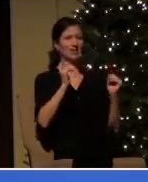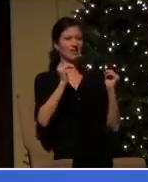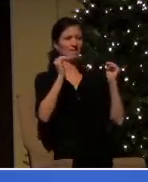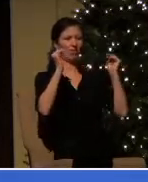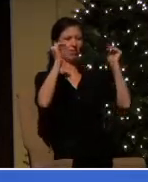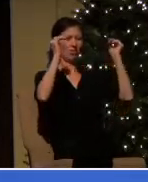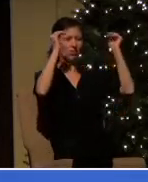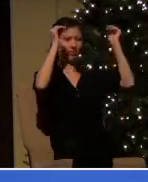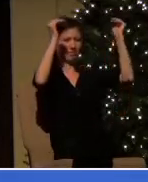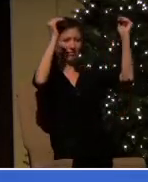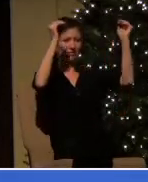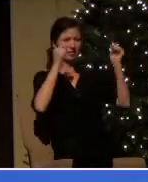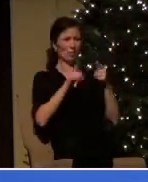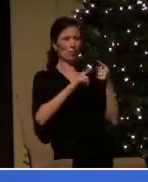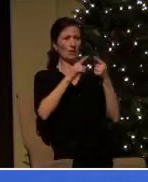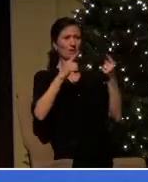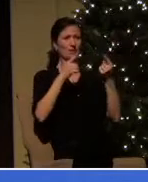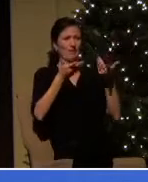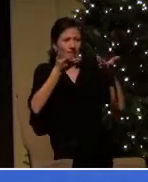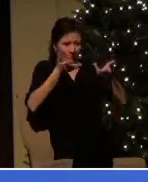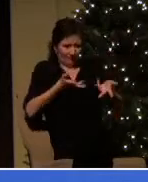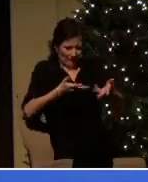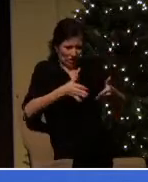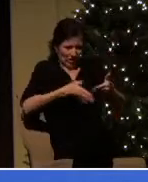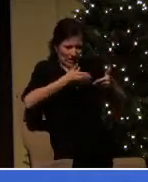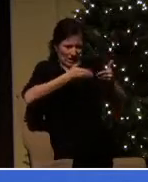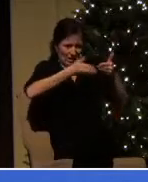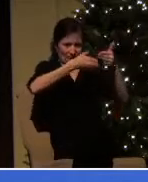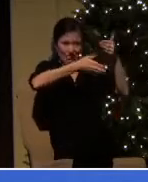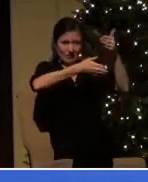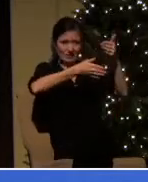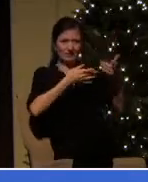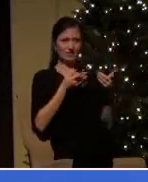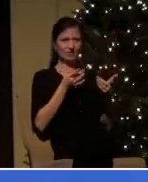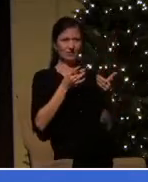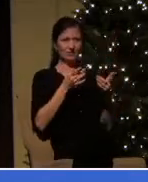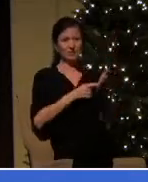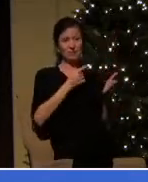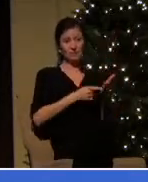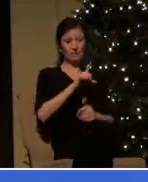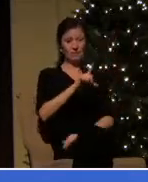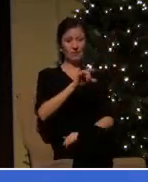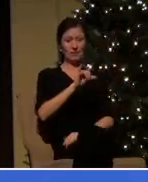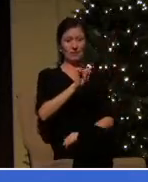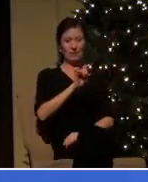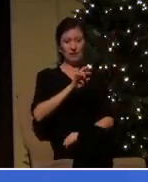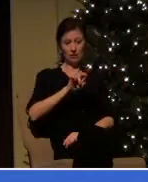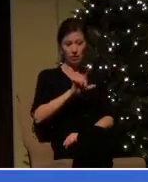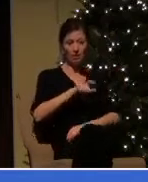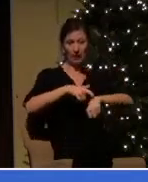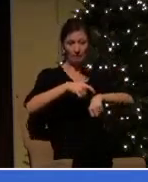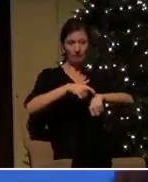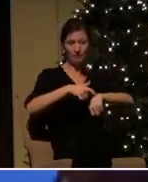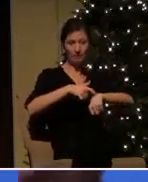say, they are find a fulfillment in their own literal time historically, and they have